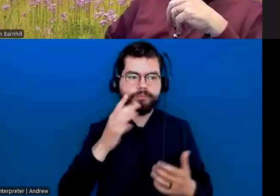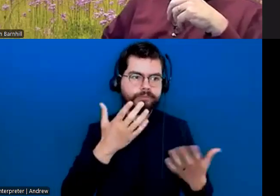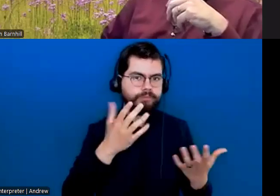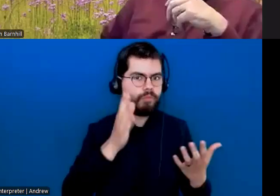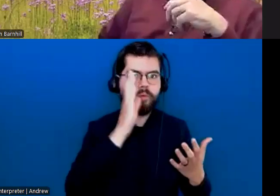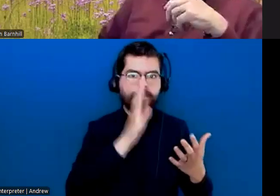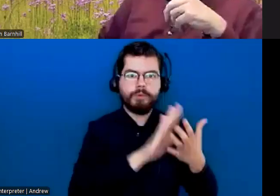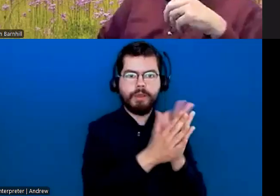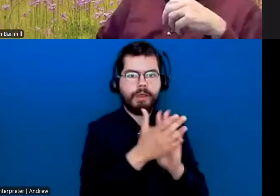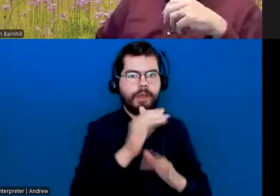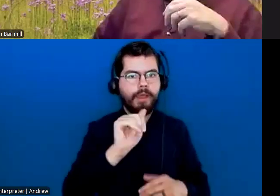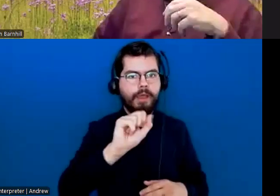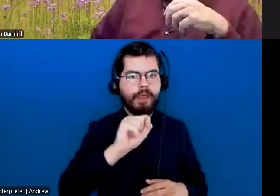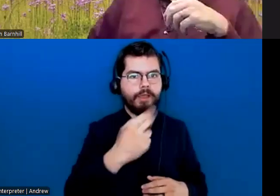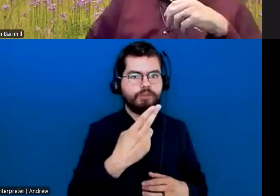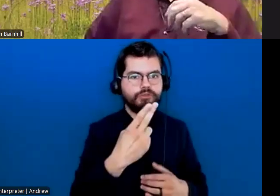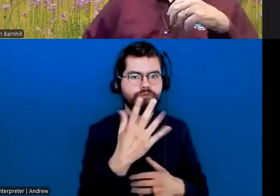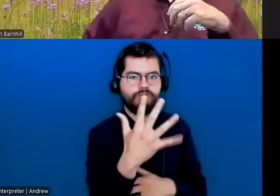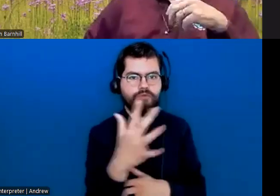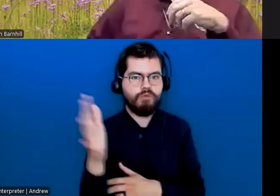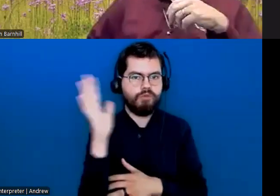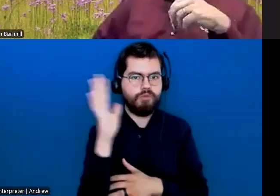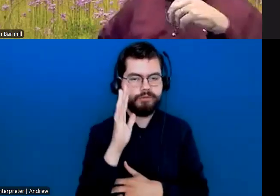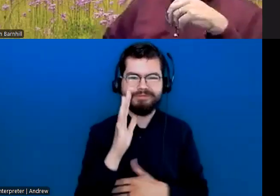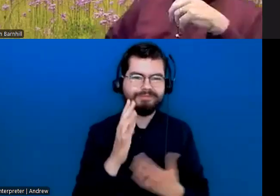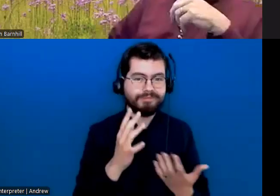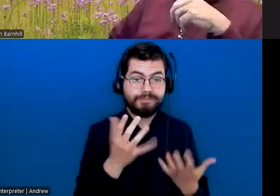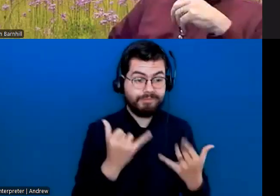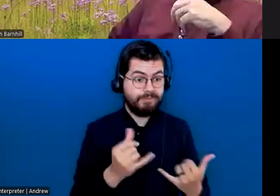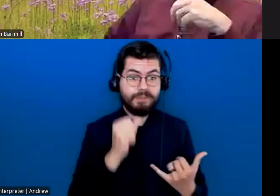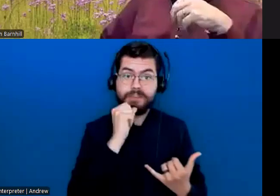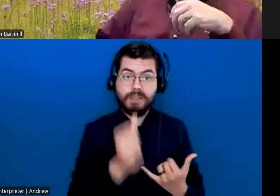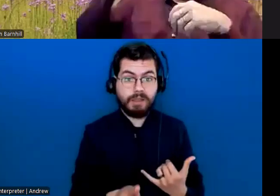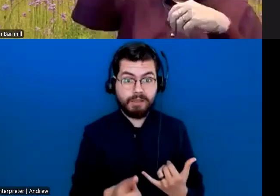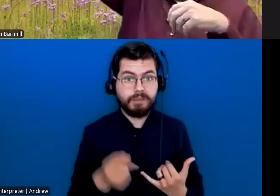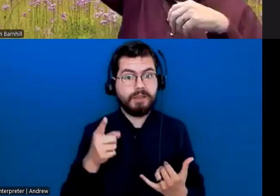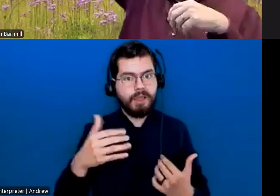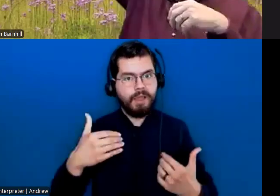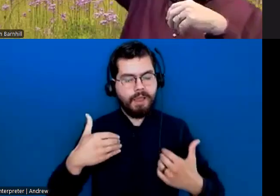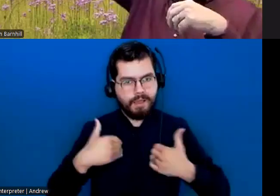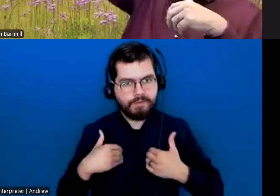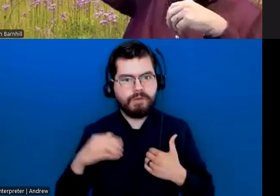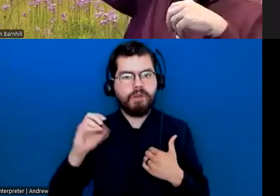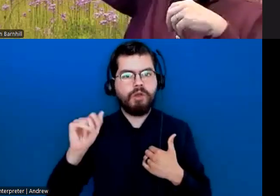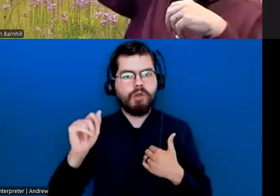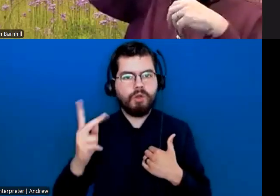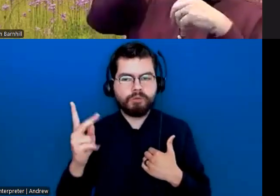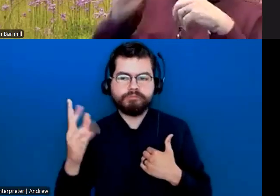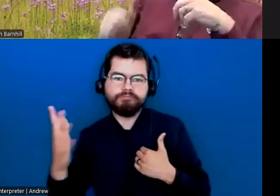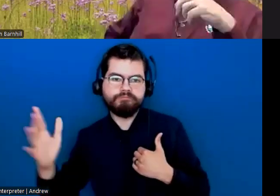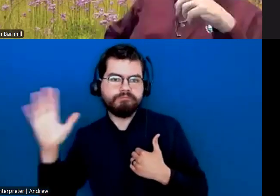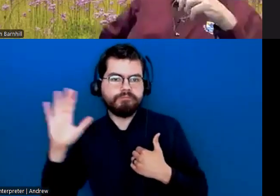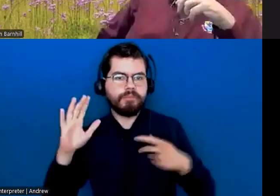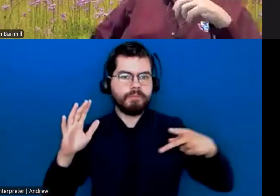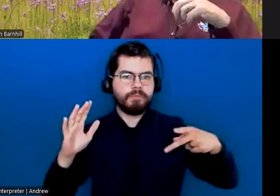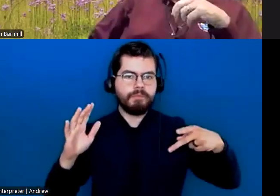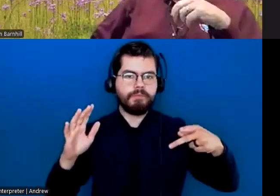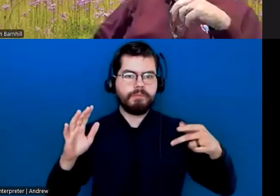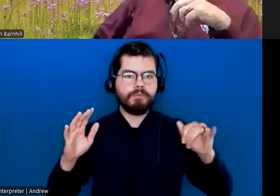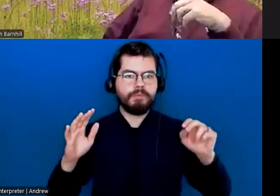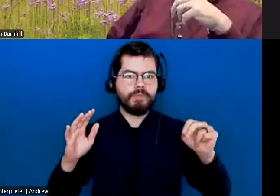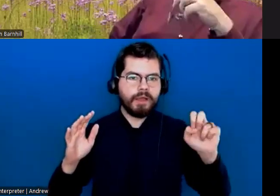not that. It's an open prairie, wetland prairie, with a periphery of oak, pine, and ash.